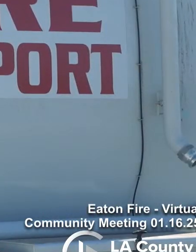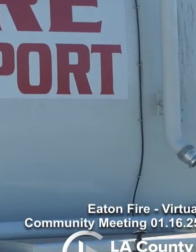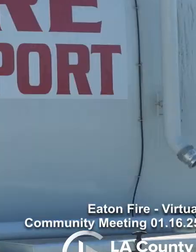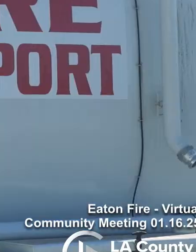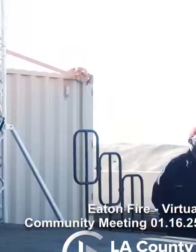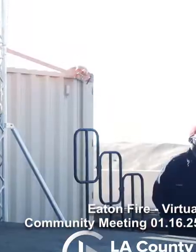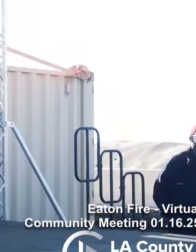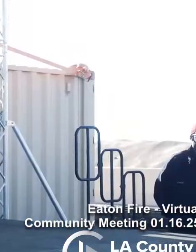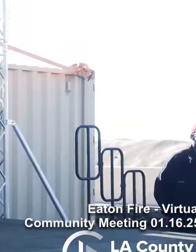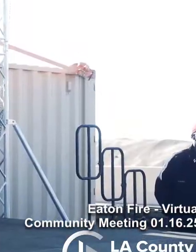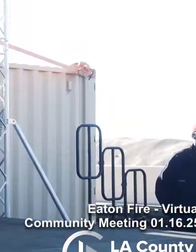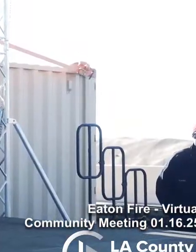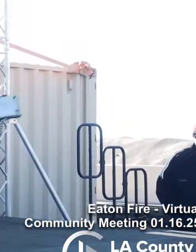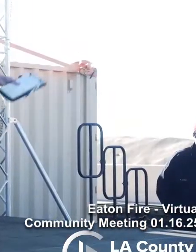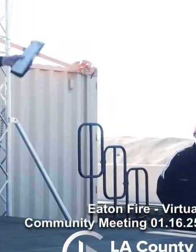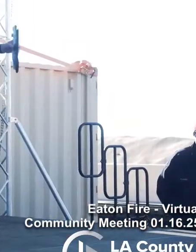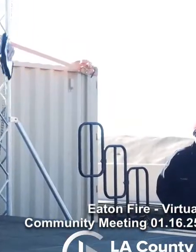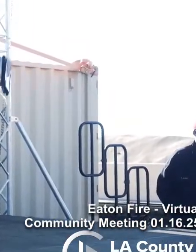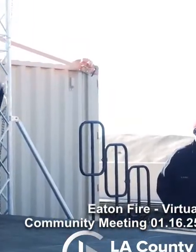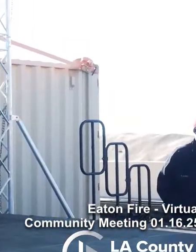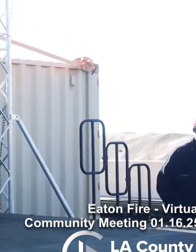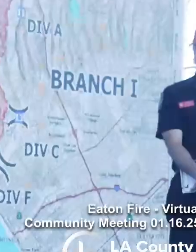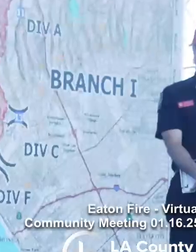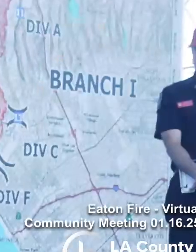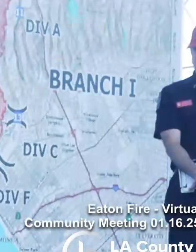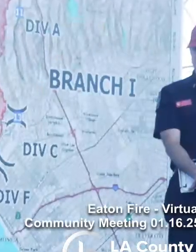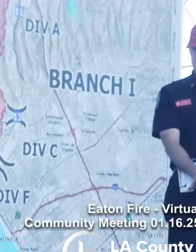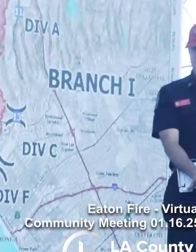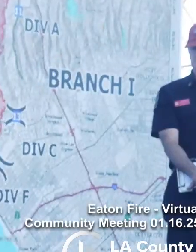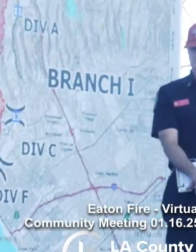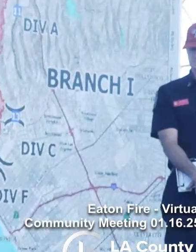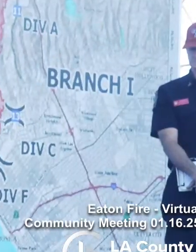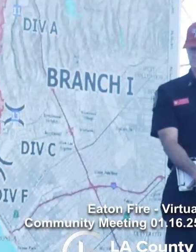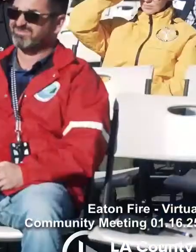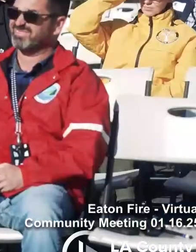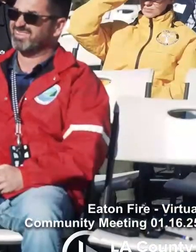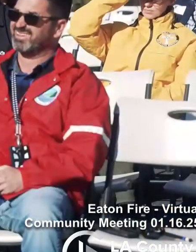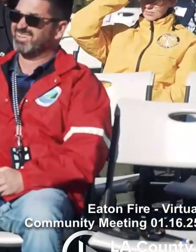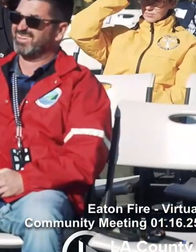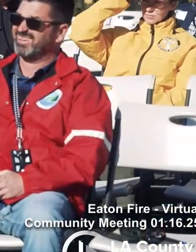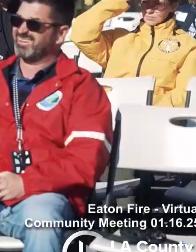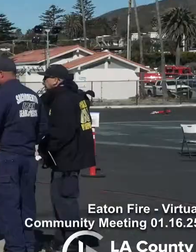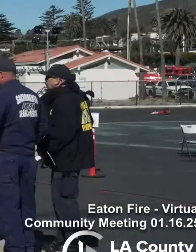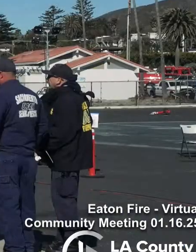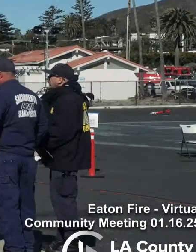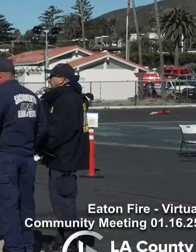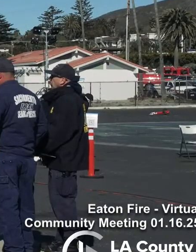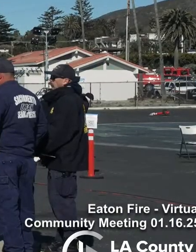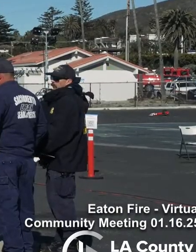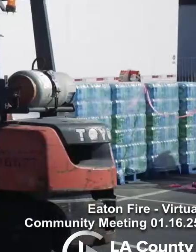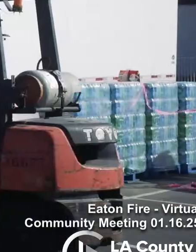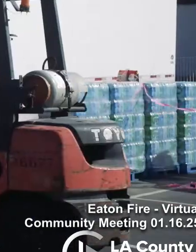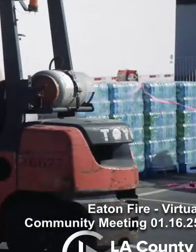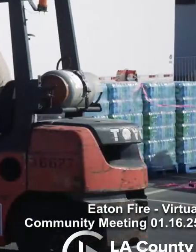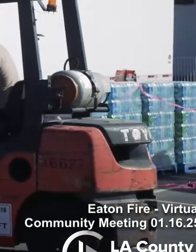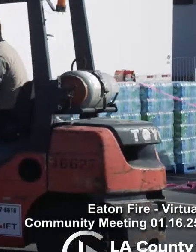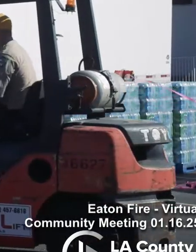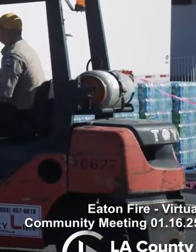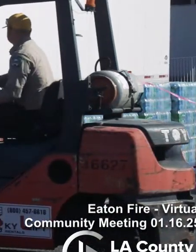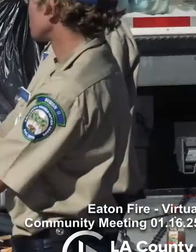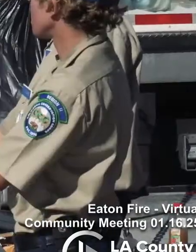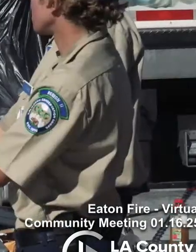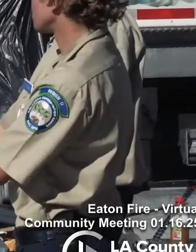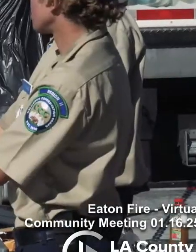It's a massive operation and a massive amount of people here to do this. And if you look around base camp, you're going to just see virtually a